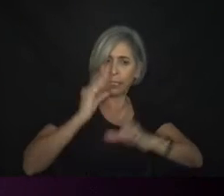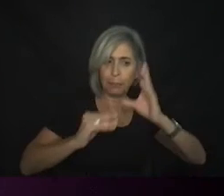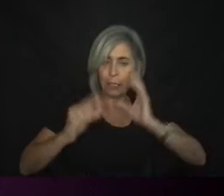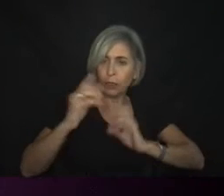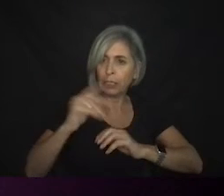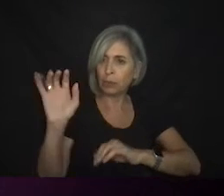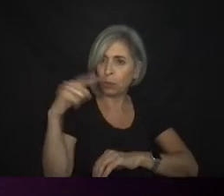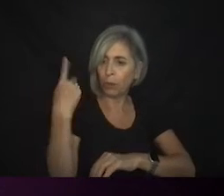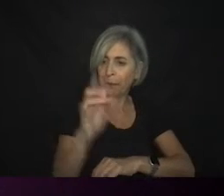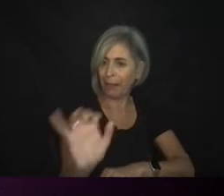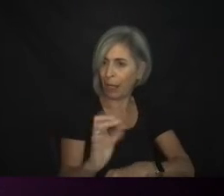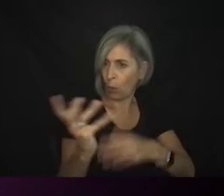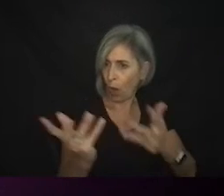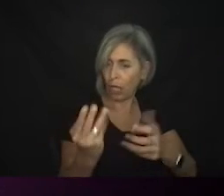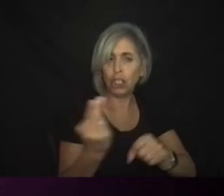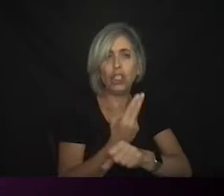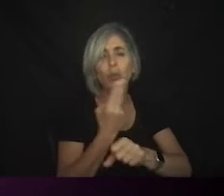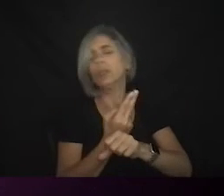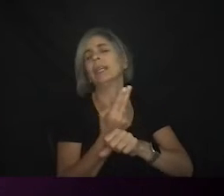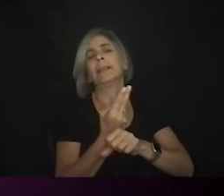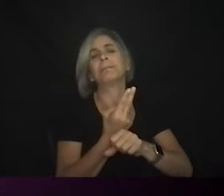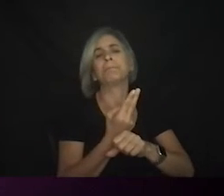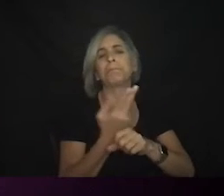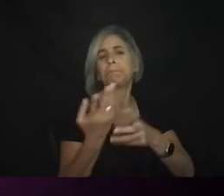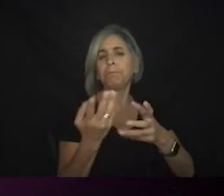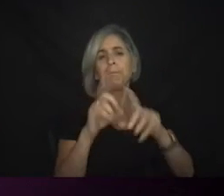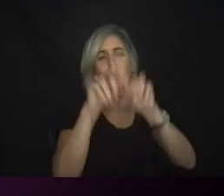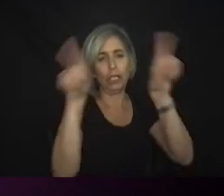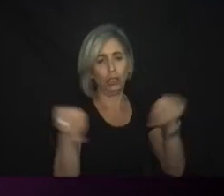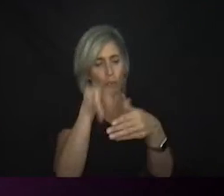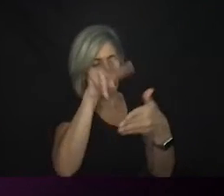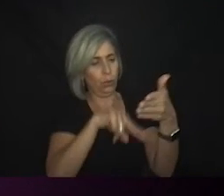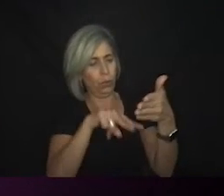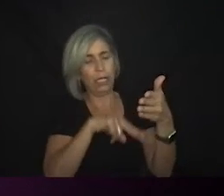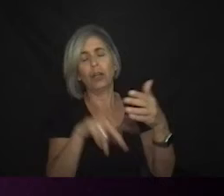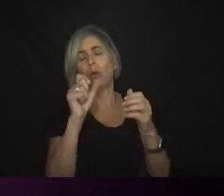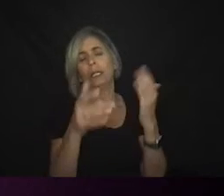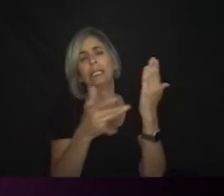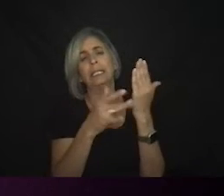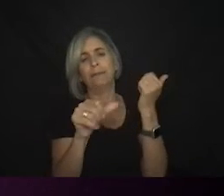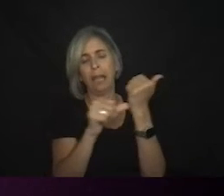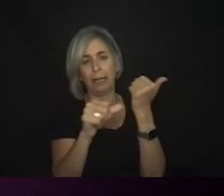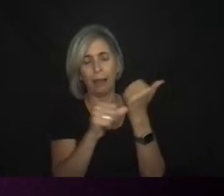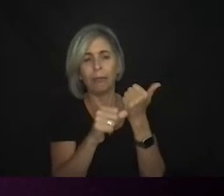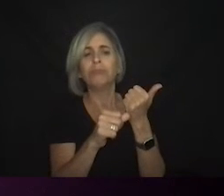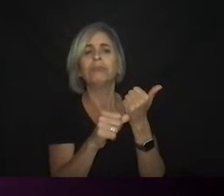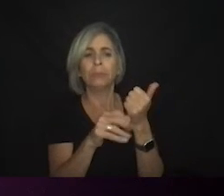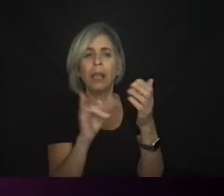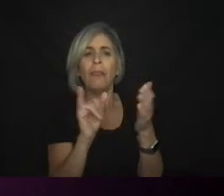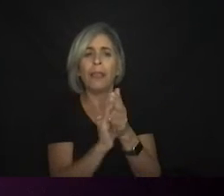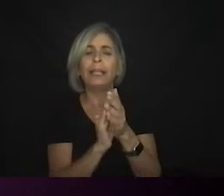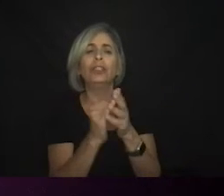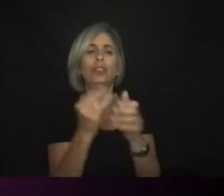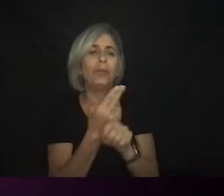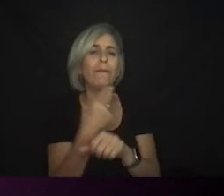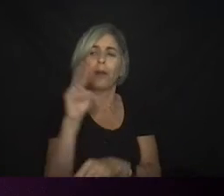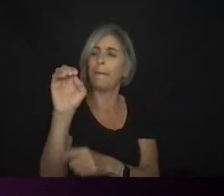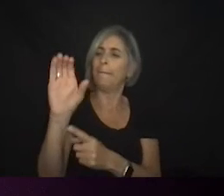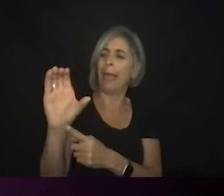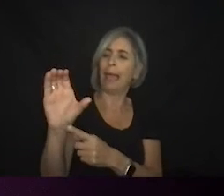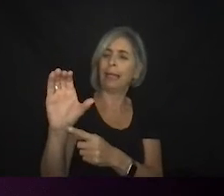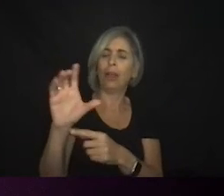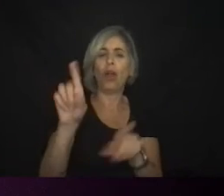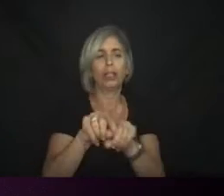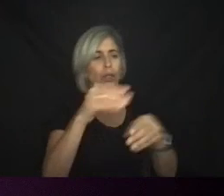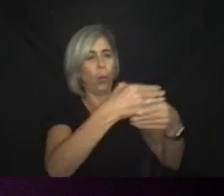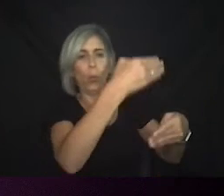is going to be like using a screen reader or assistive technology, like this is the shortcuts for Mac and Windows. And I think that's